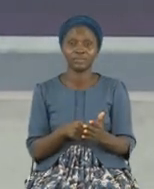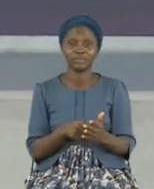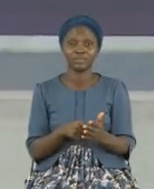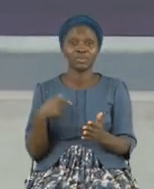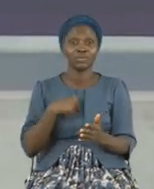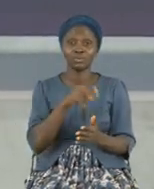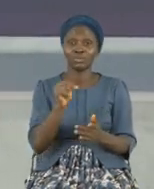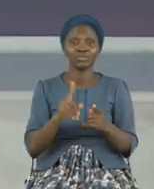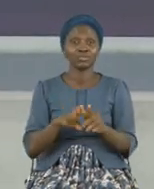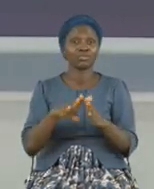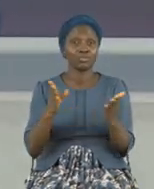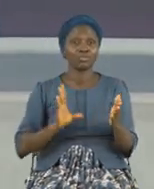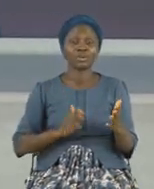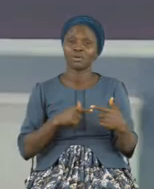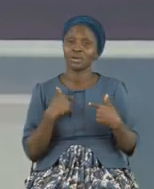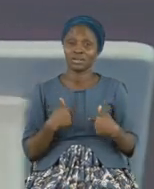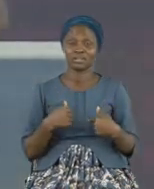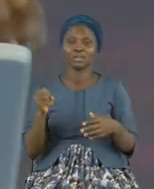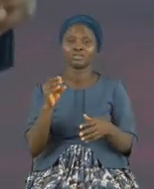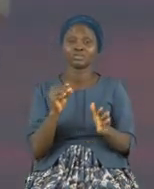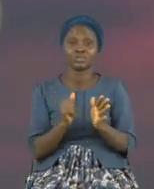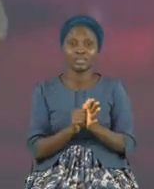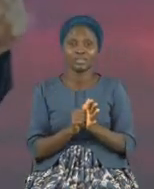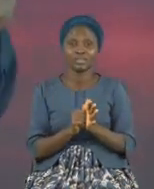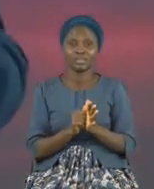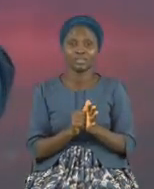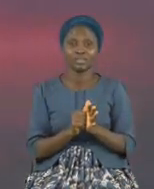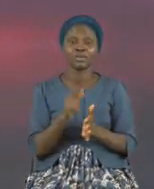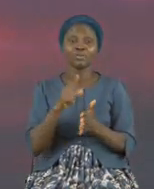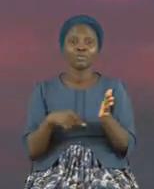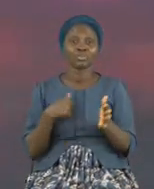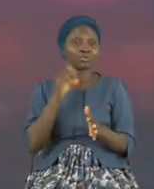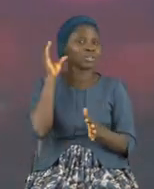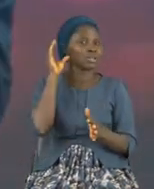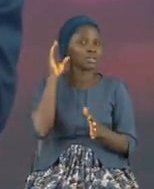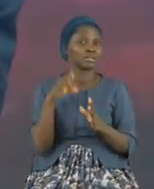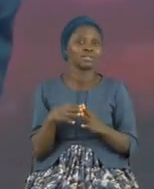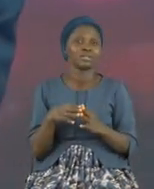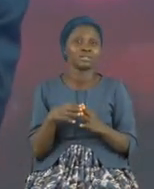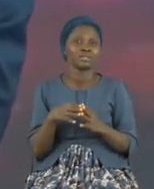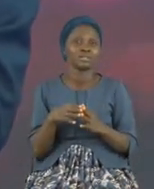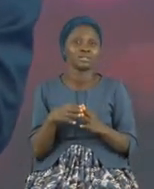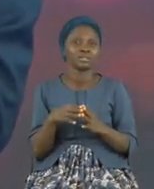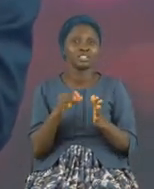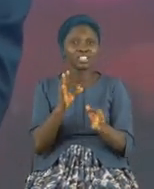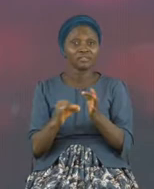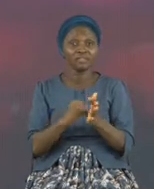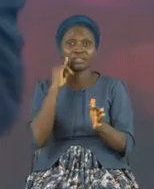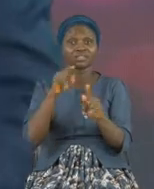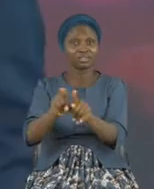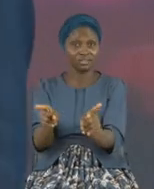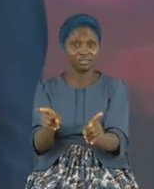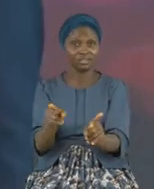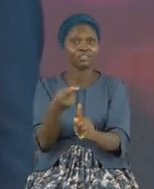hearts so that what we hear, if it's different from what we